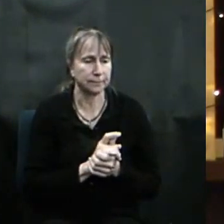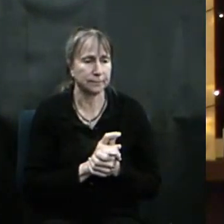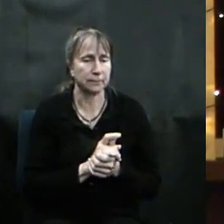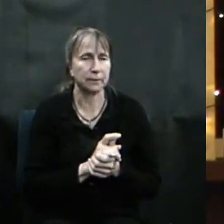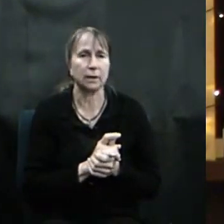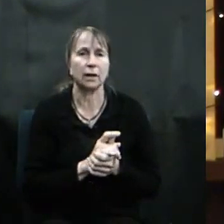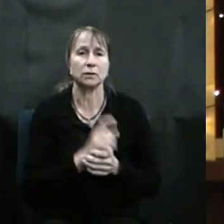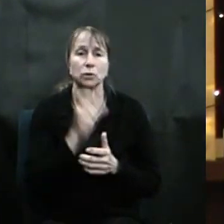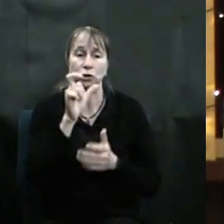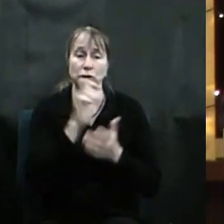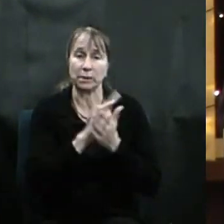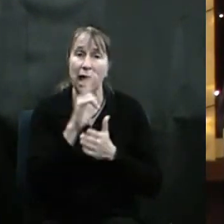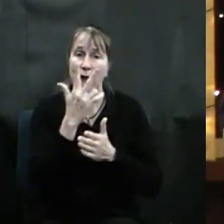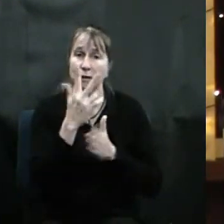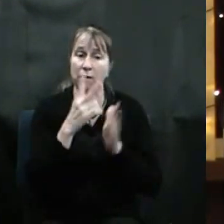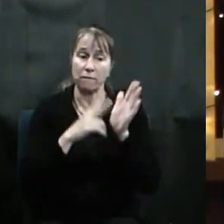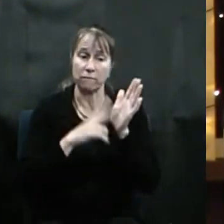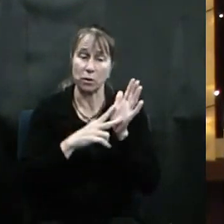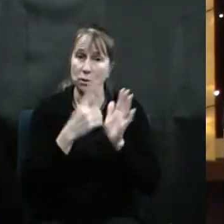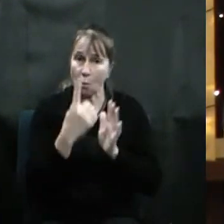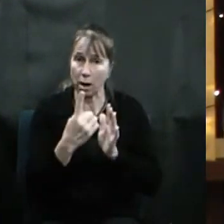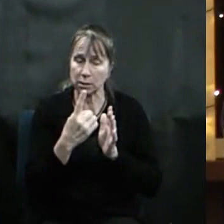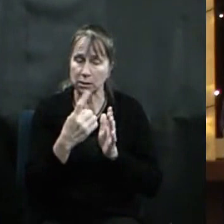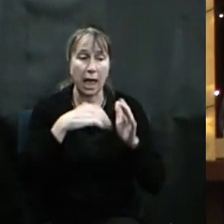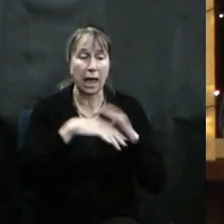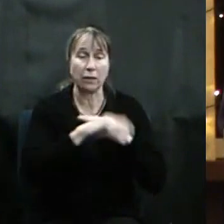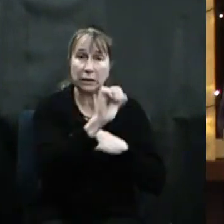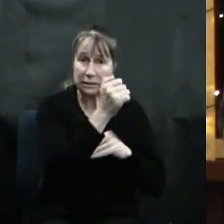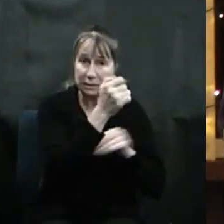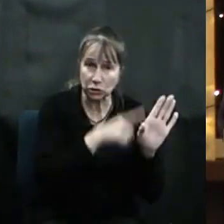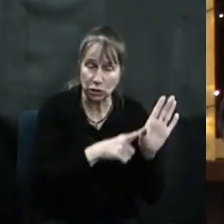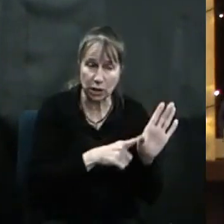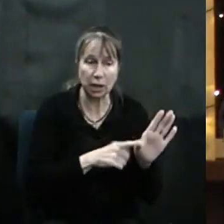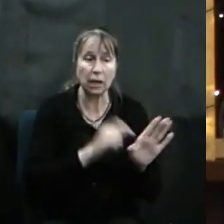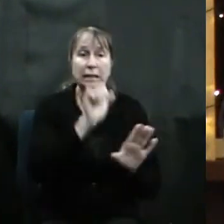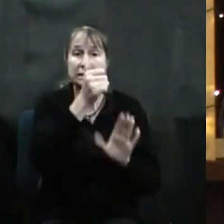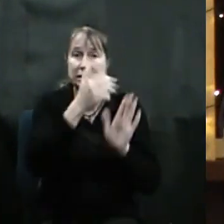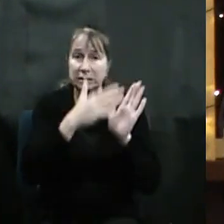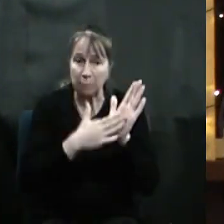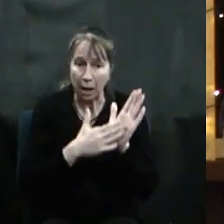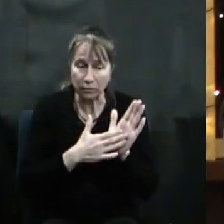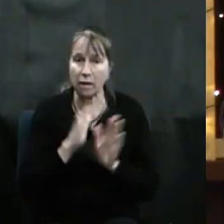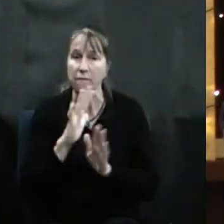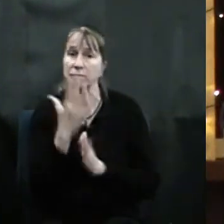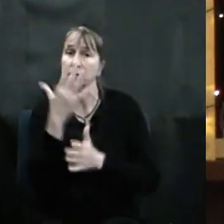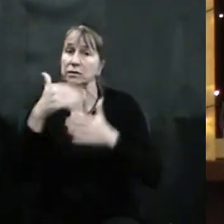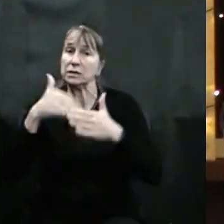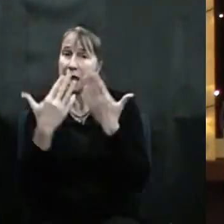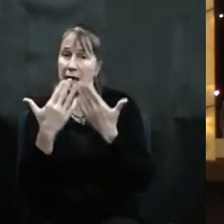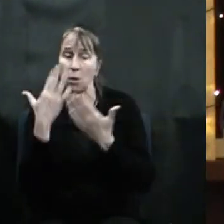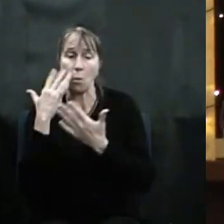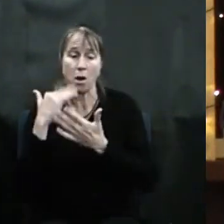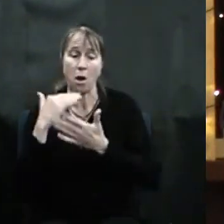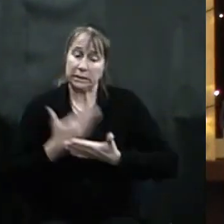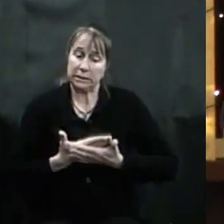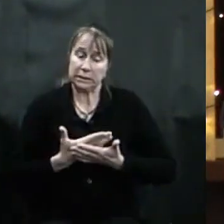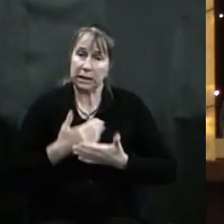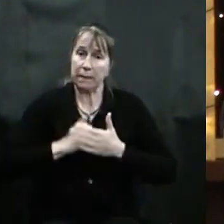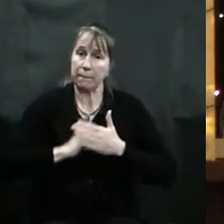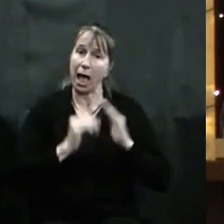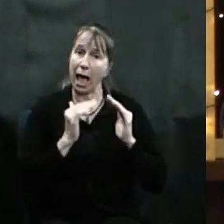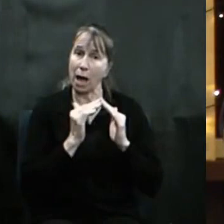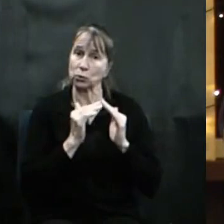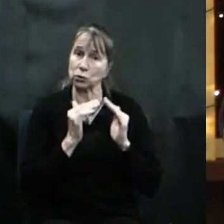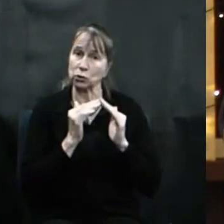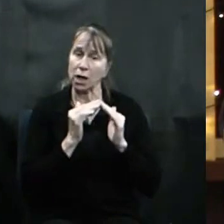Chapter 8, verse 1. In the sixth year, in the sixth month, on the fifth day of the month, as I sat in my house with the elders of Judah